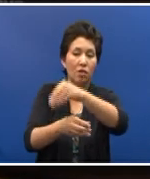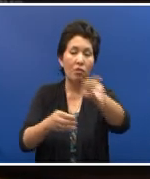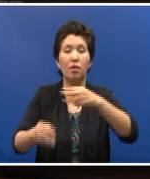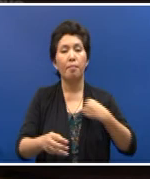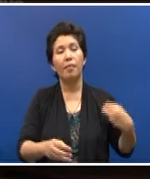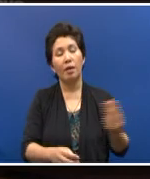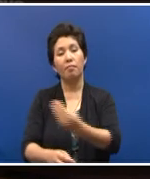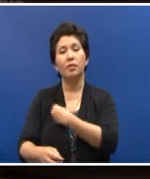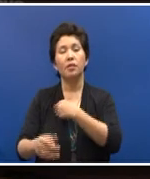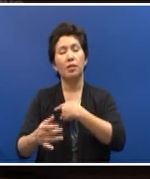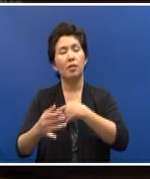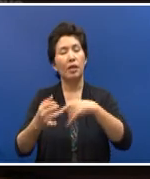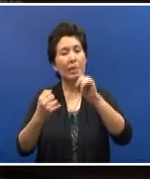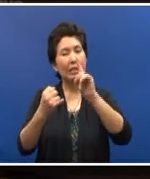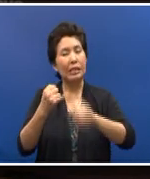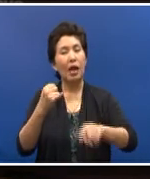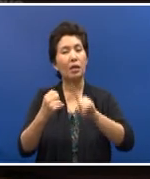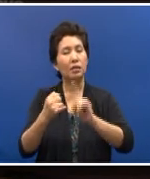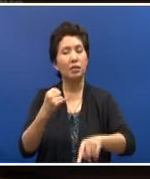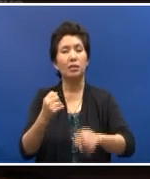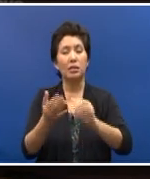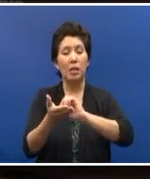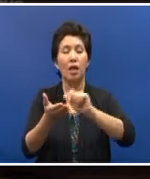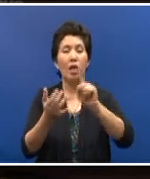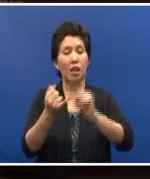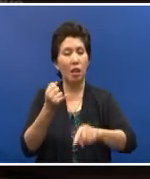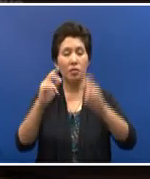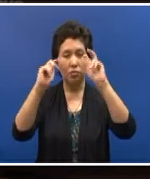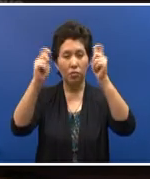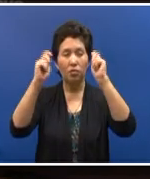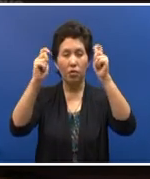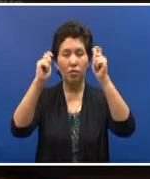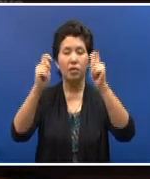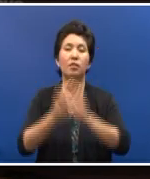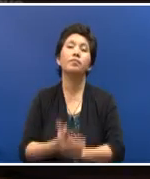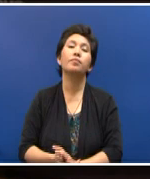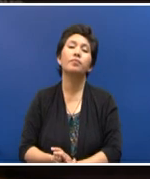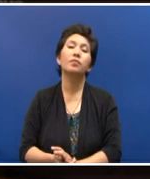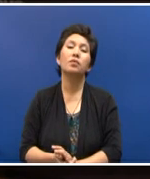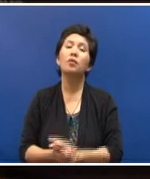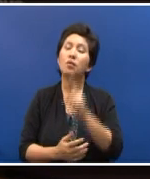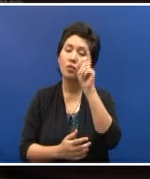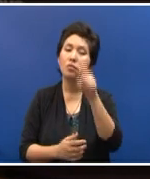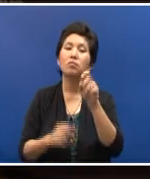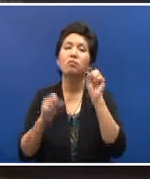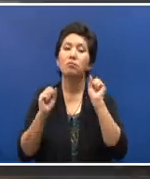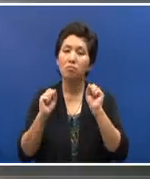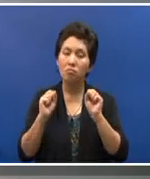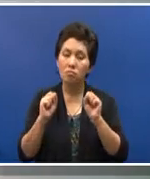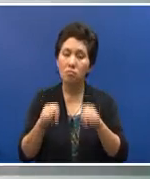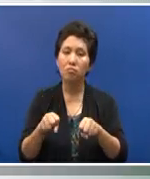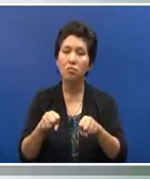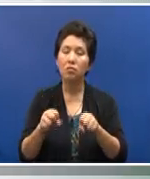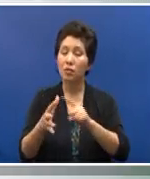Okay, so by the end of this tutorial, okay, you should be able to